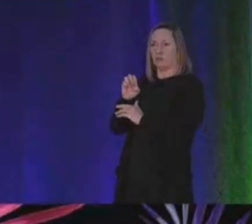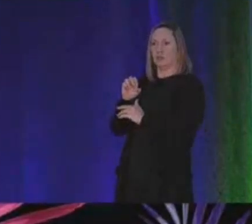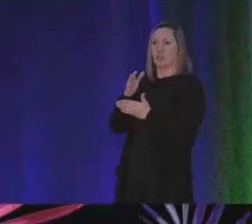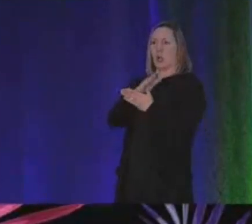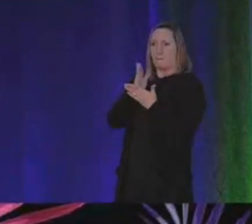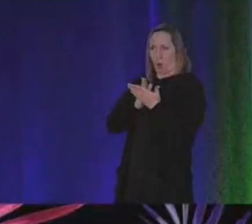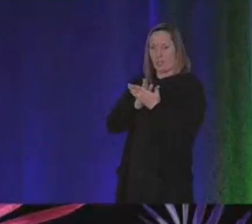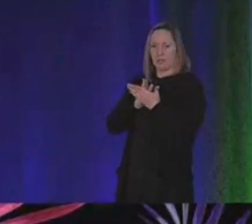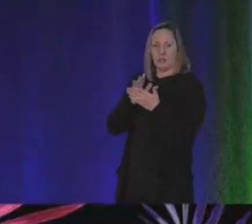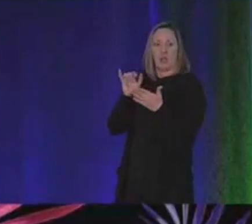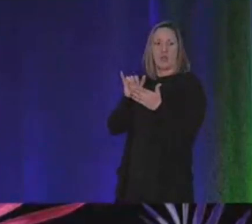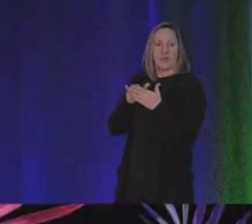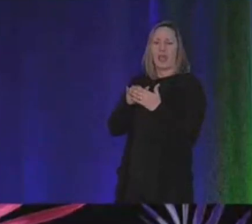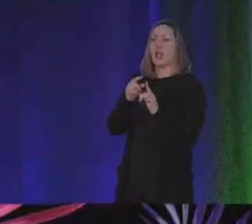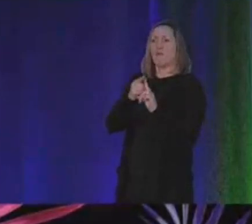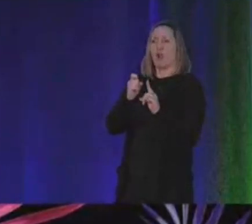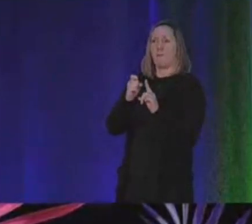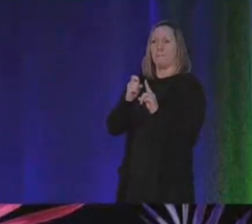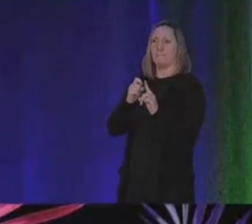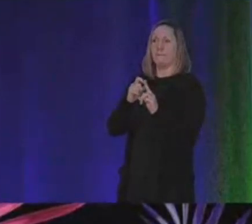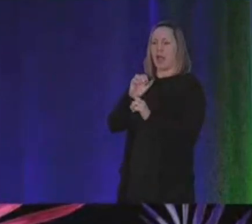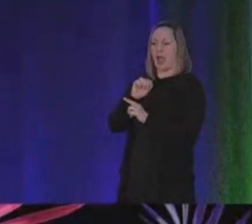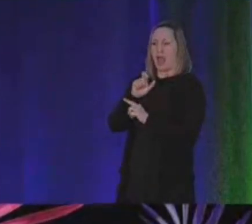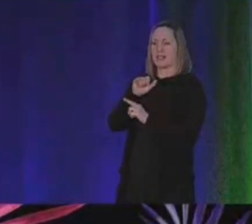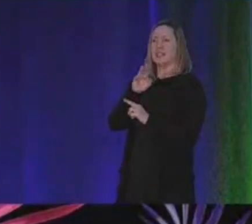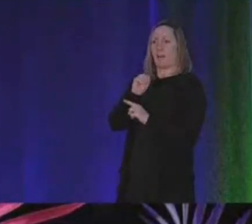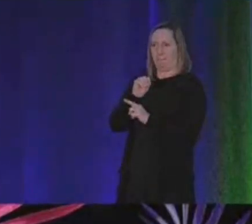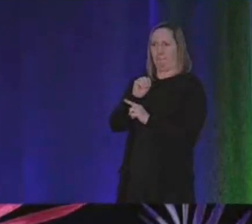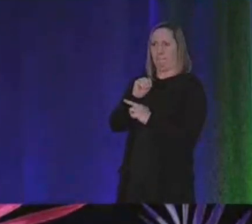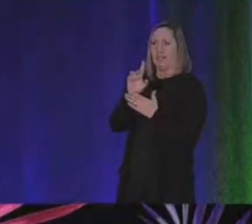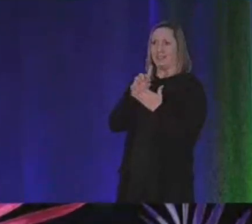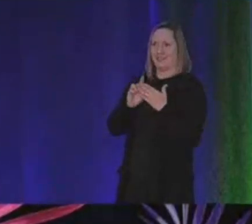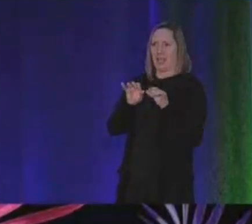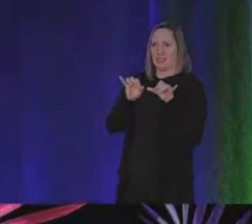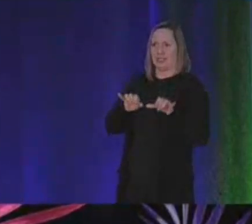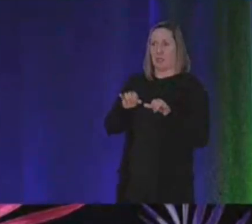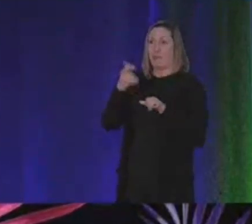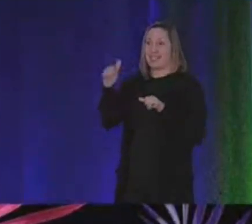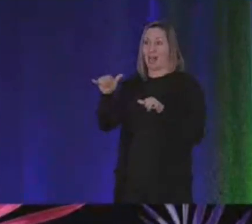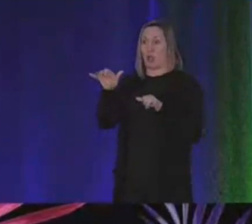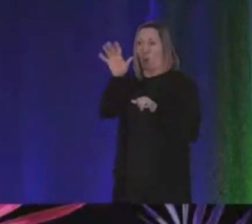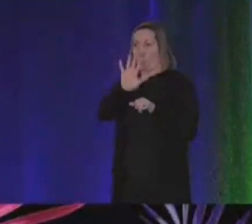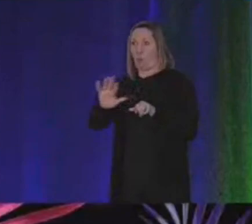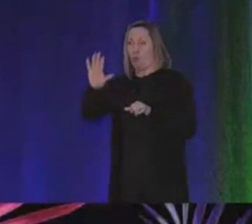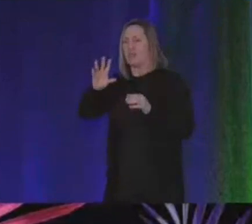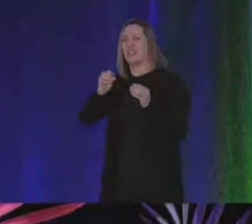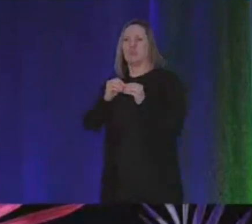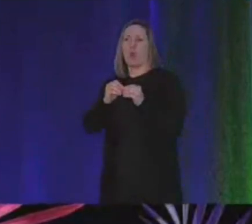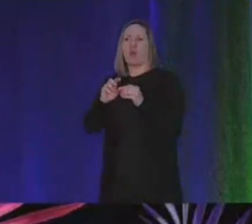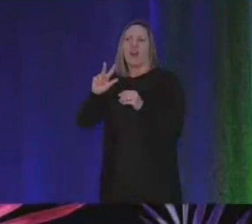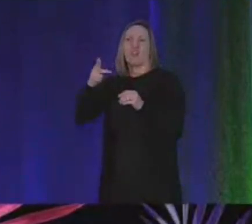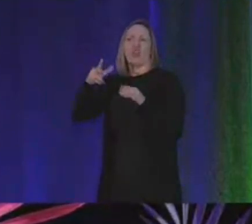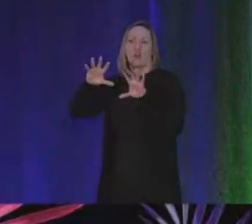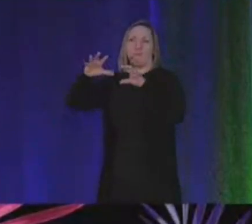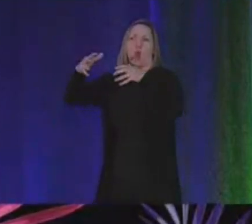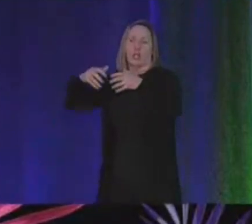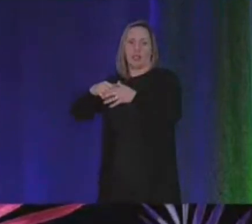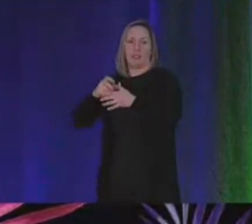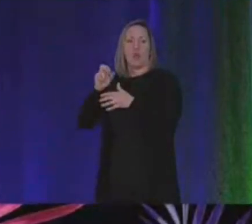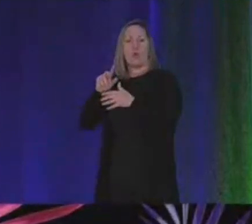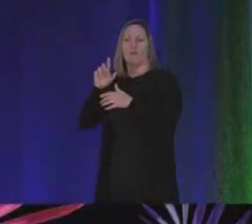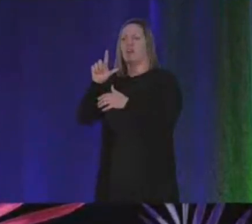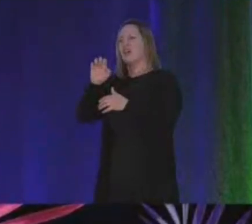the components that come from Axiom design systems. And the yellow area is more of third-party components, or it could be